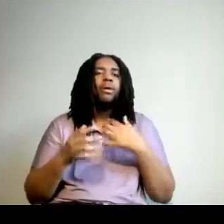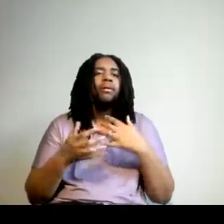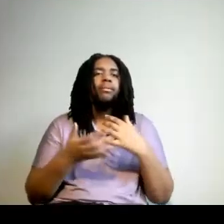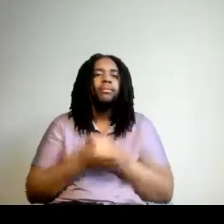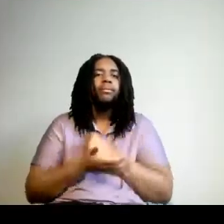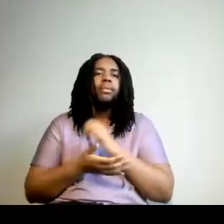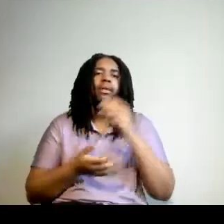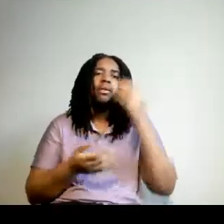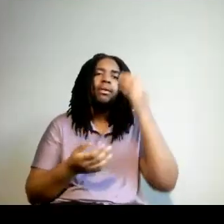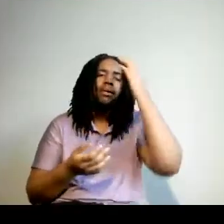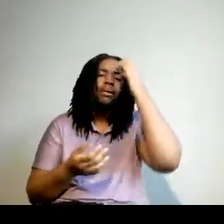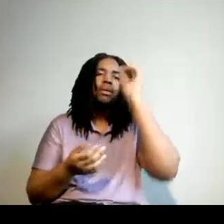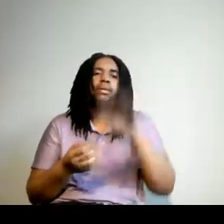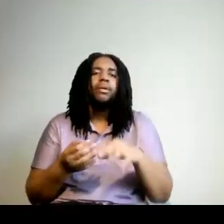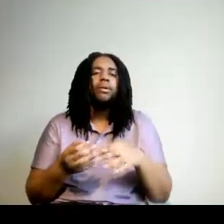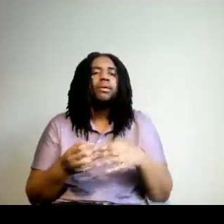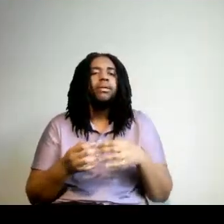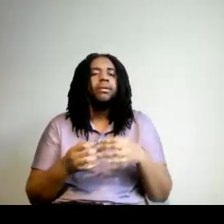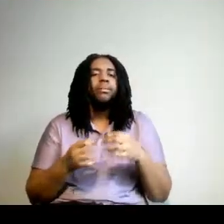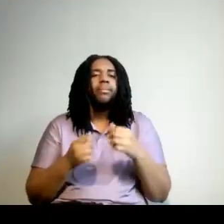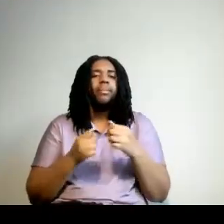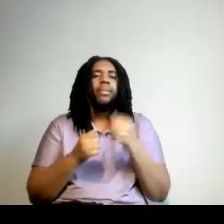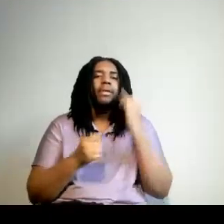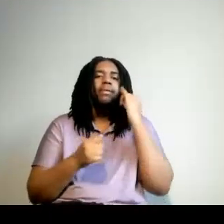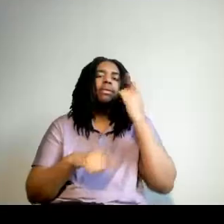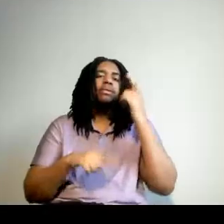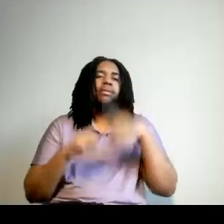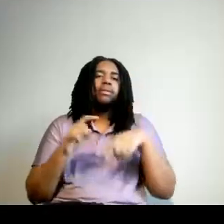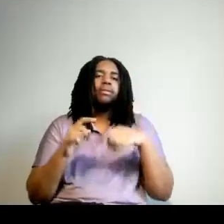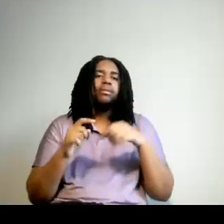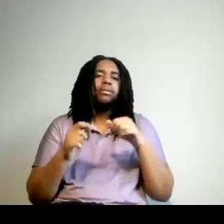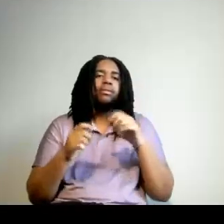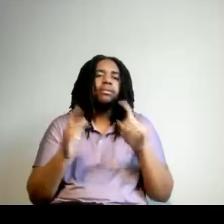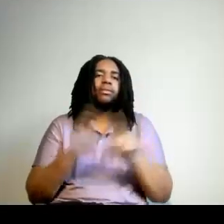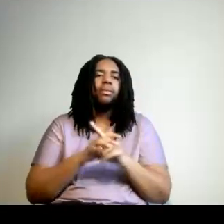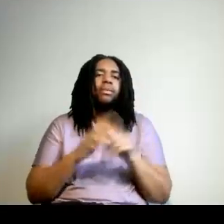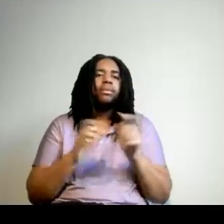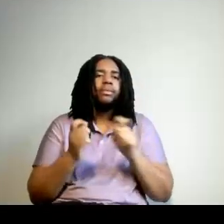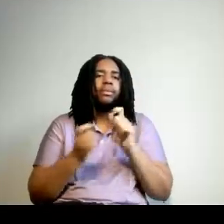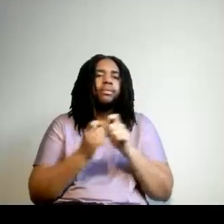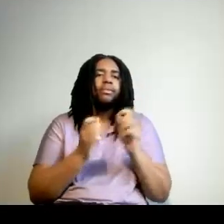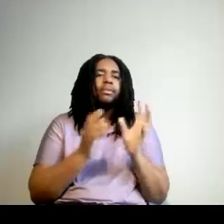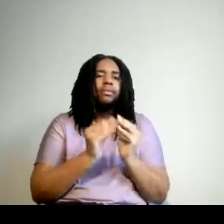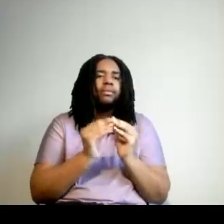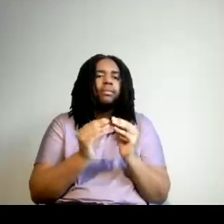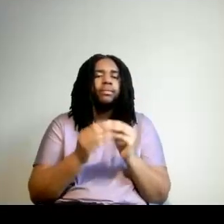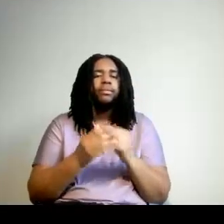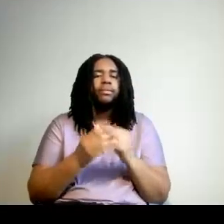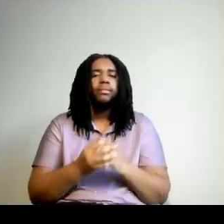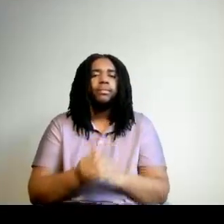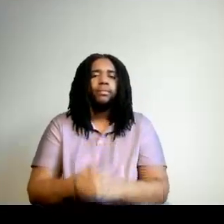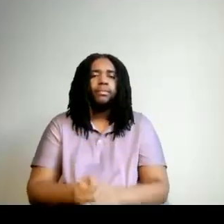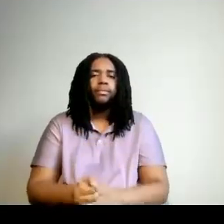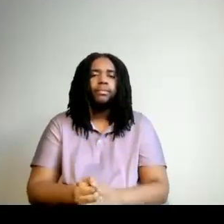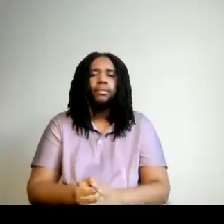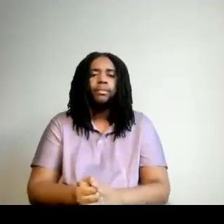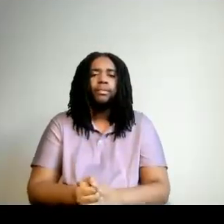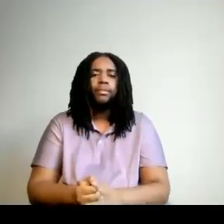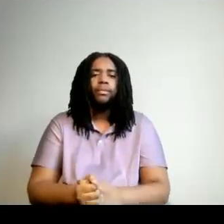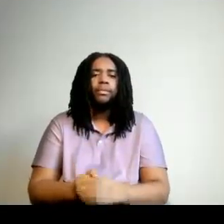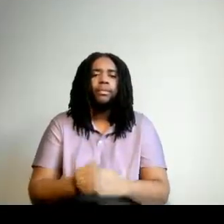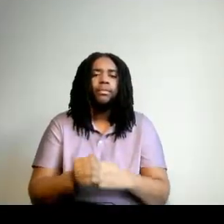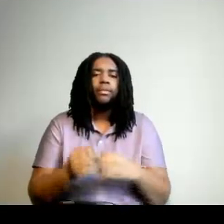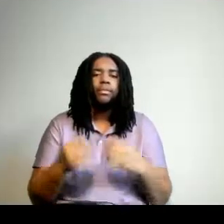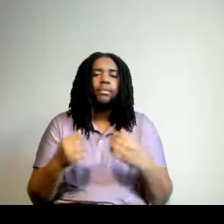couldn't attend a specific discussion session. So we had probably more community-oriented